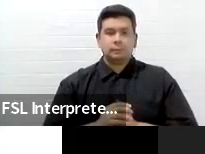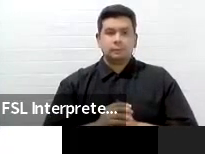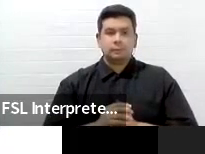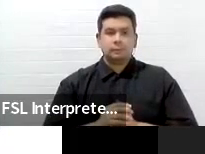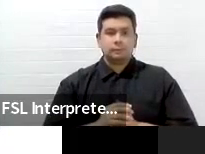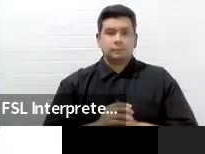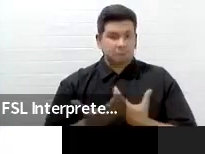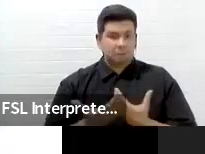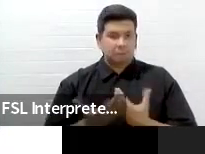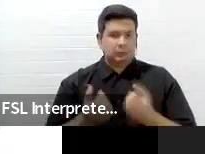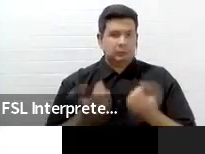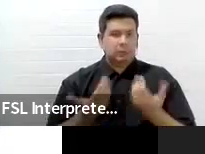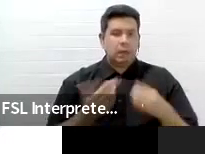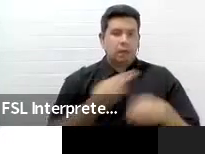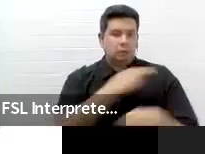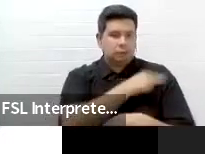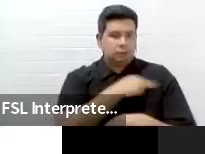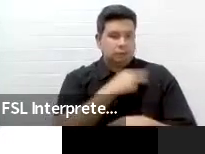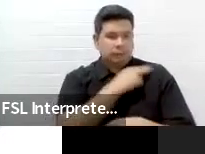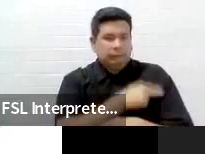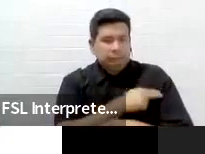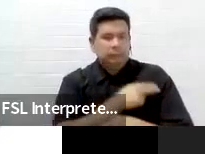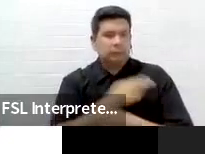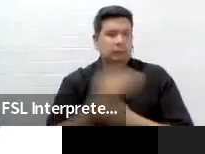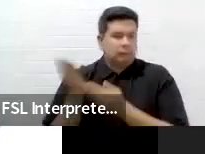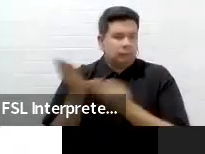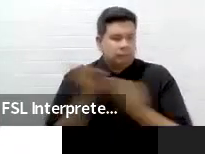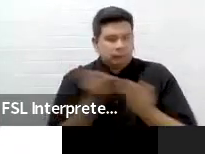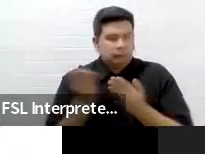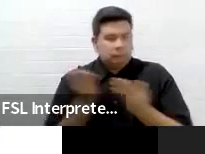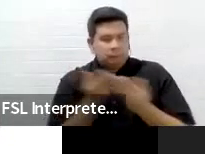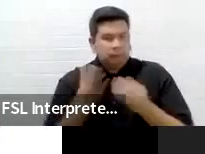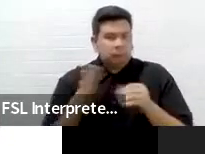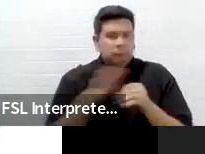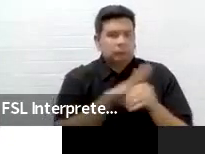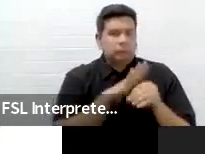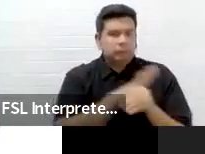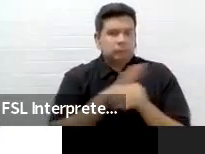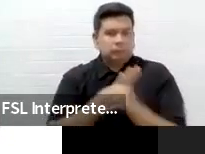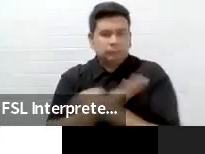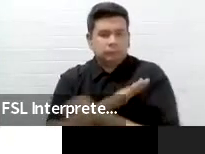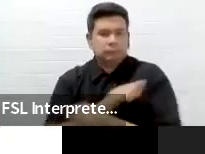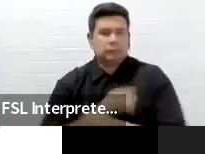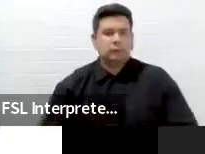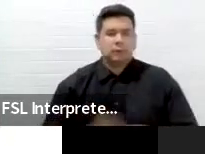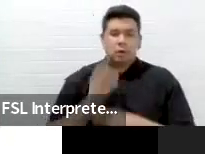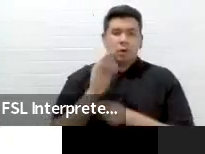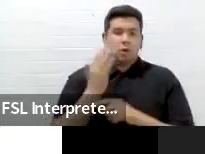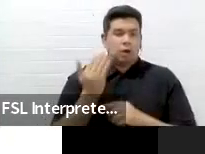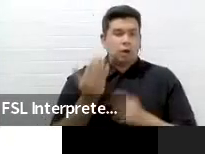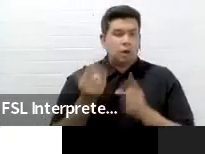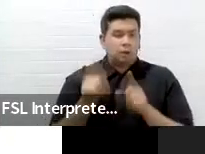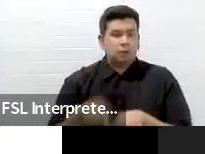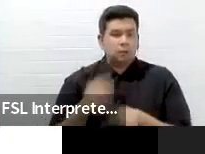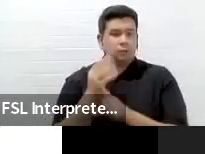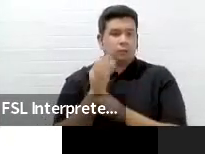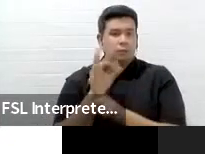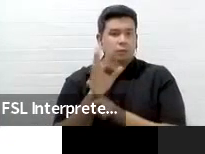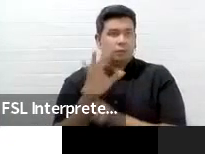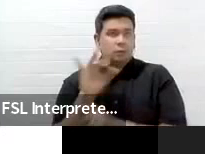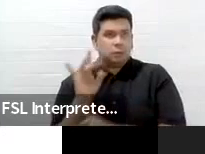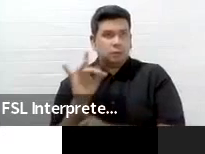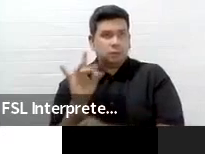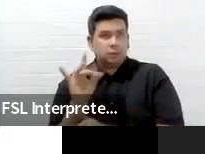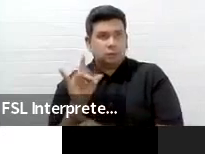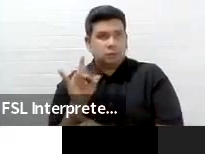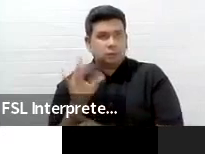most hospitals and the lack of government support and budget. No? Unfortunately, in 1918, the 1916 Jones Law has just